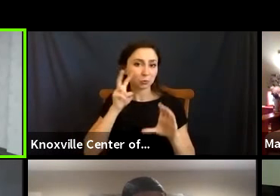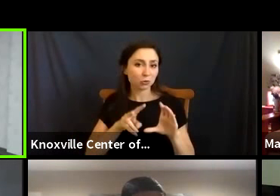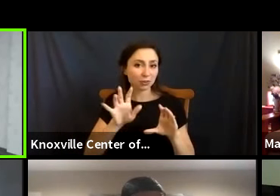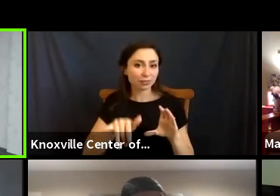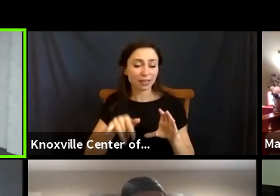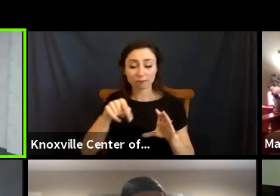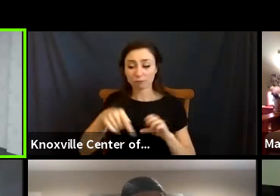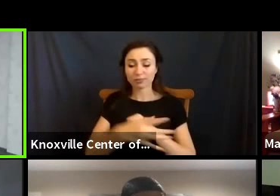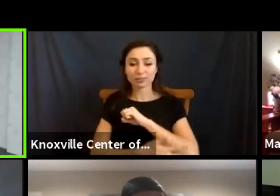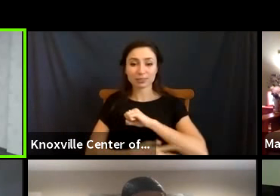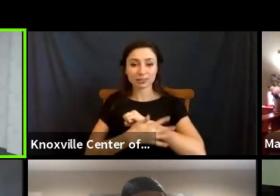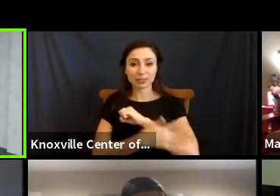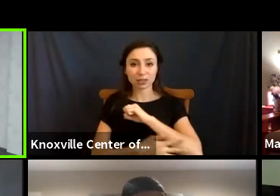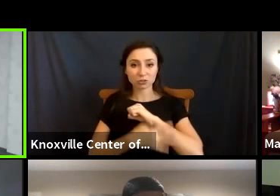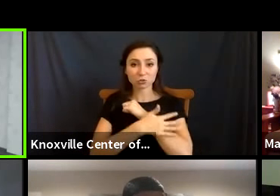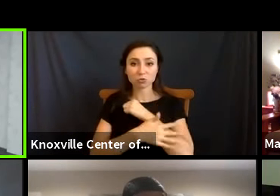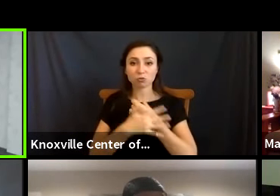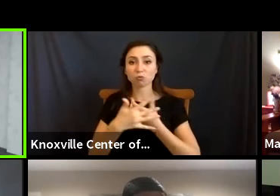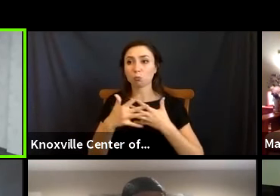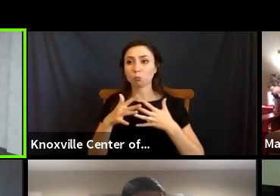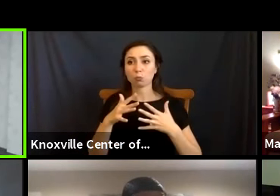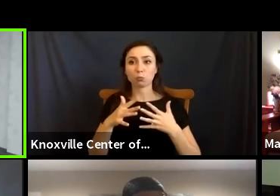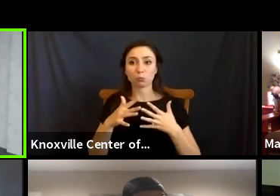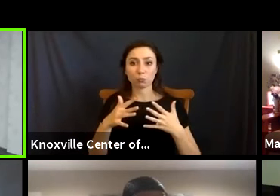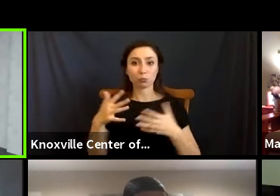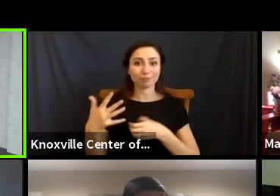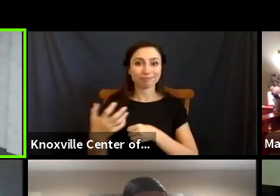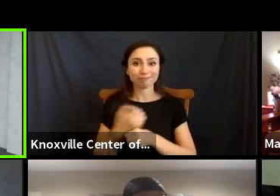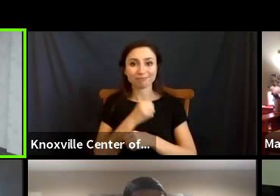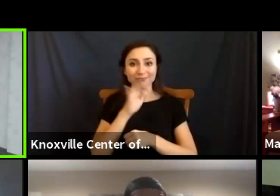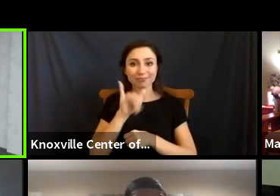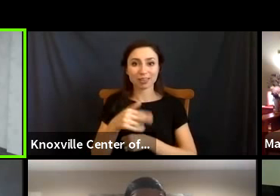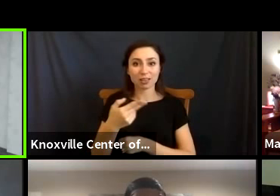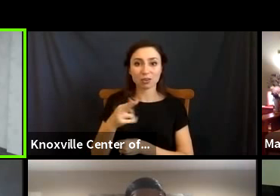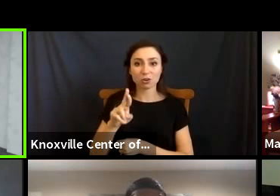we achieve herd immunity through vaccination. And,